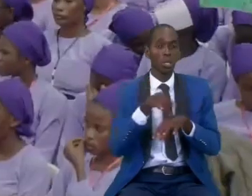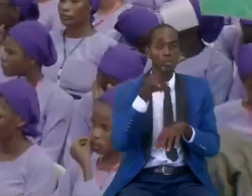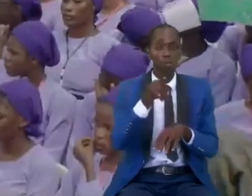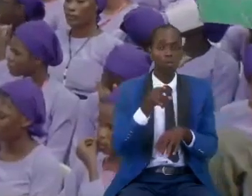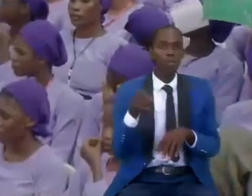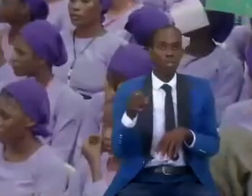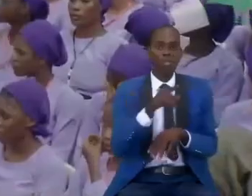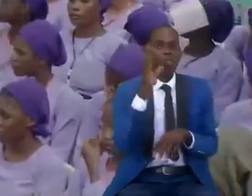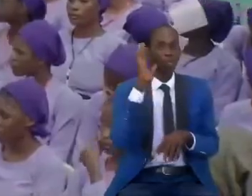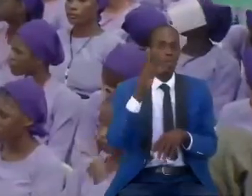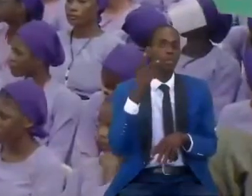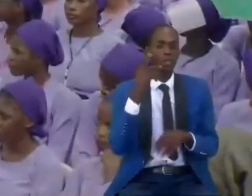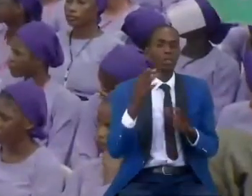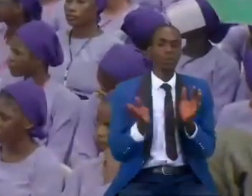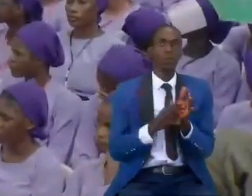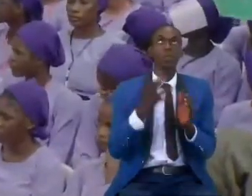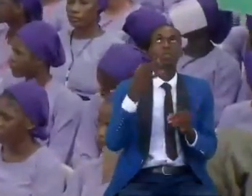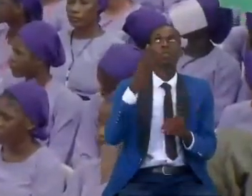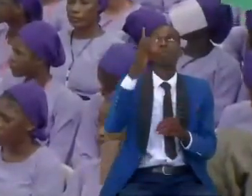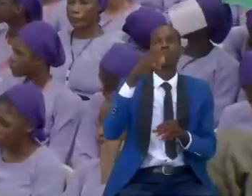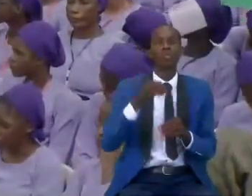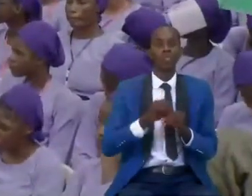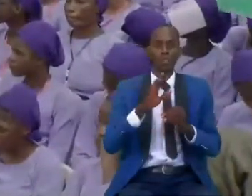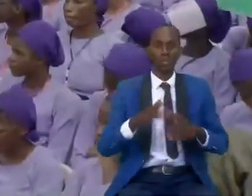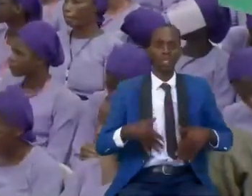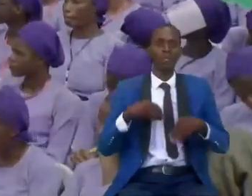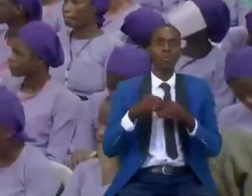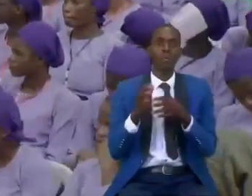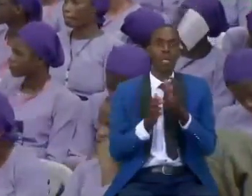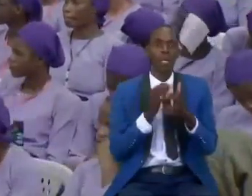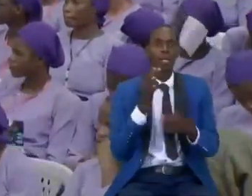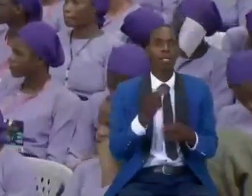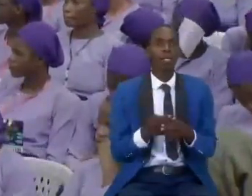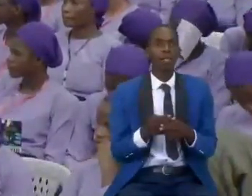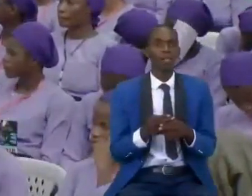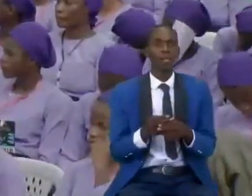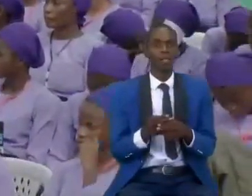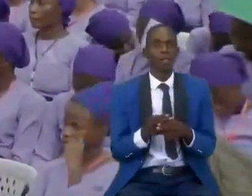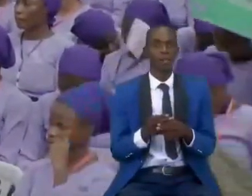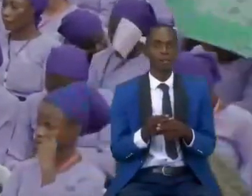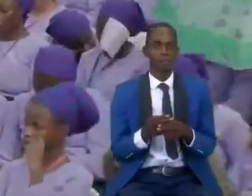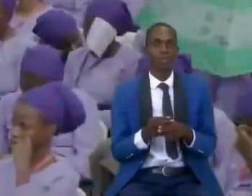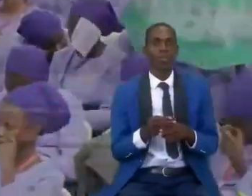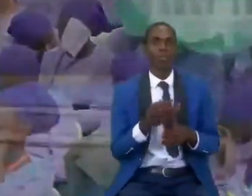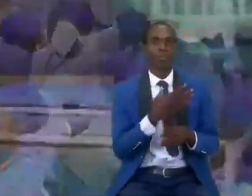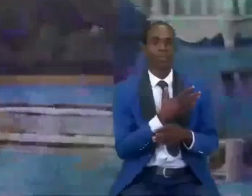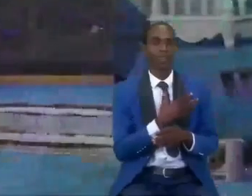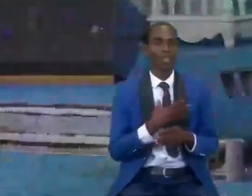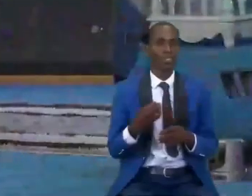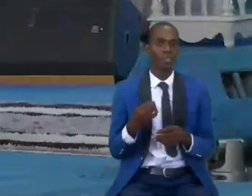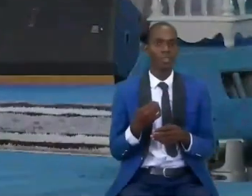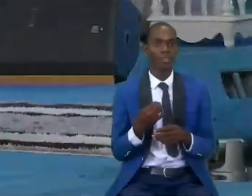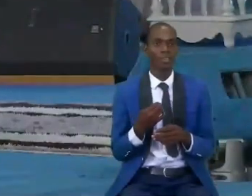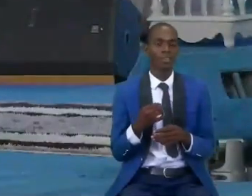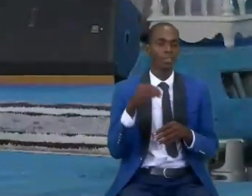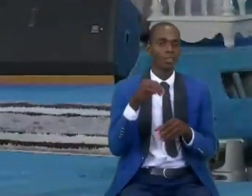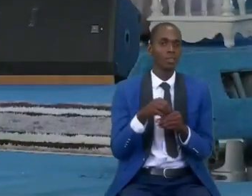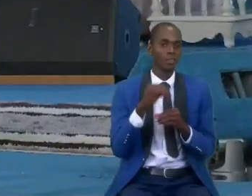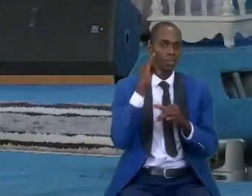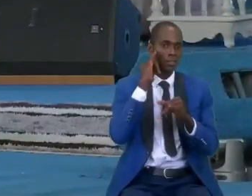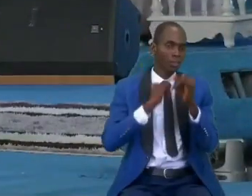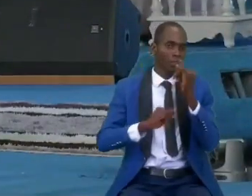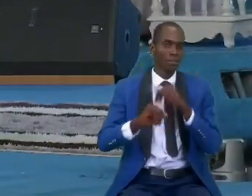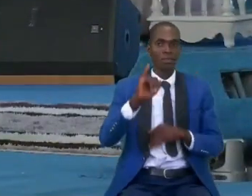Jesus' name. Now we're looking at Isaiah chapter 1, chapter